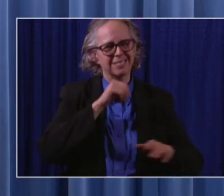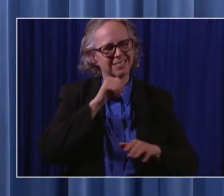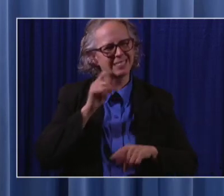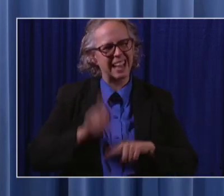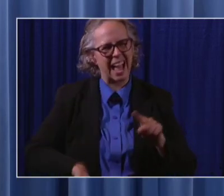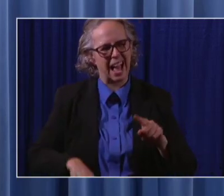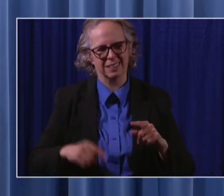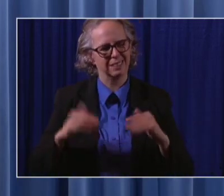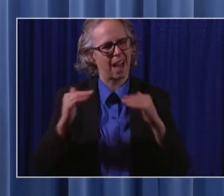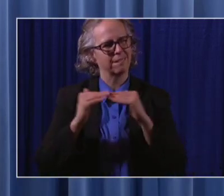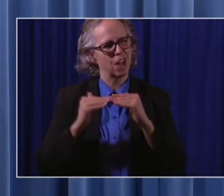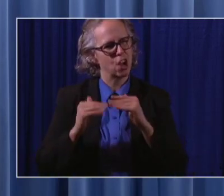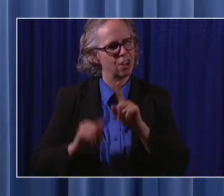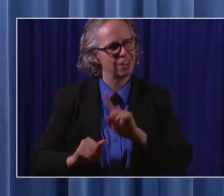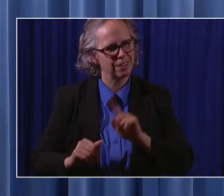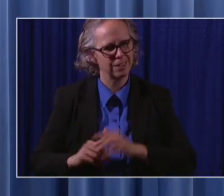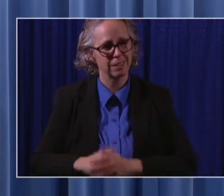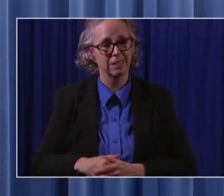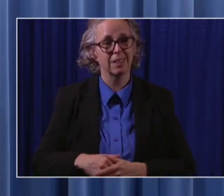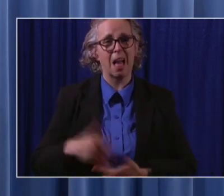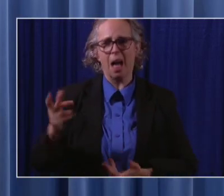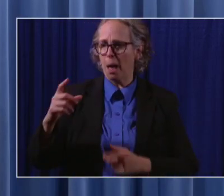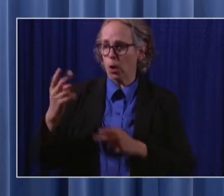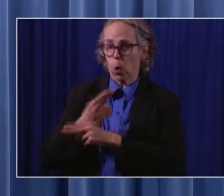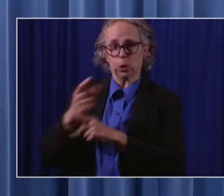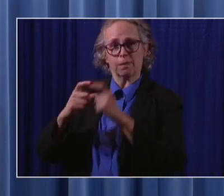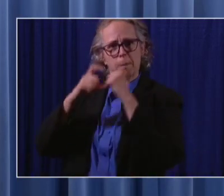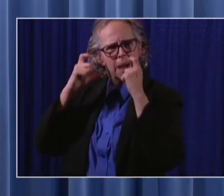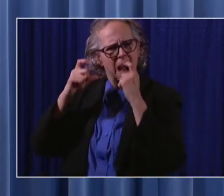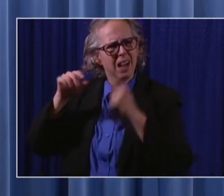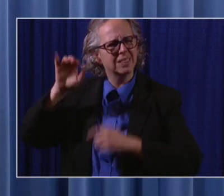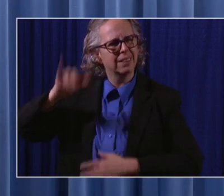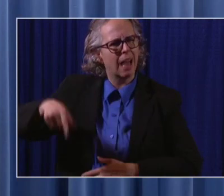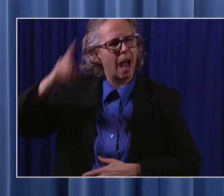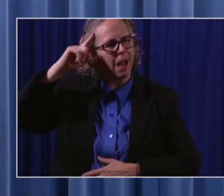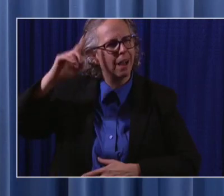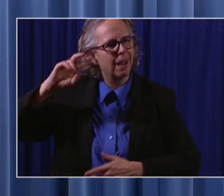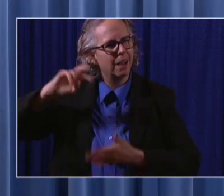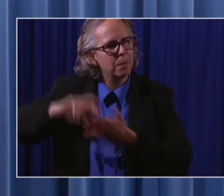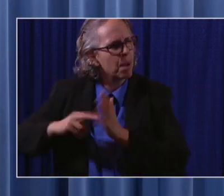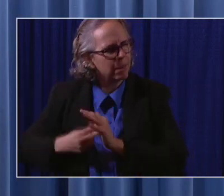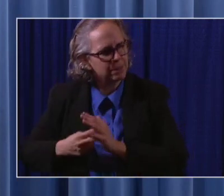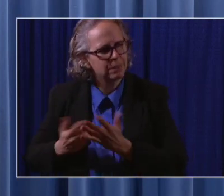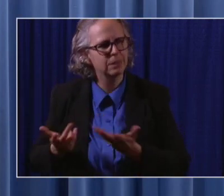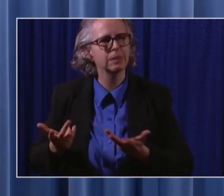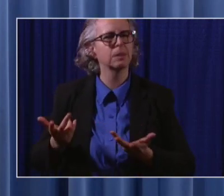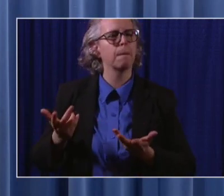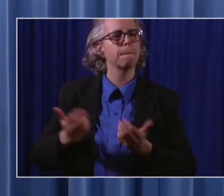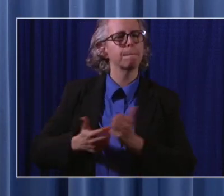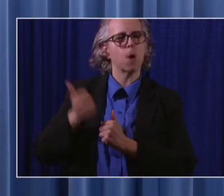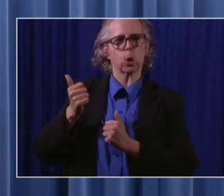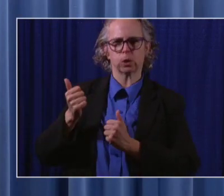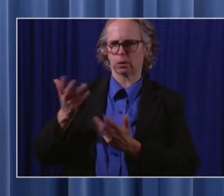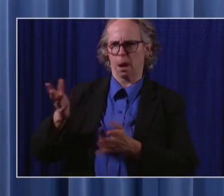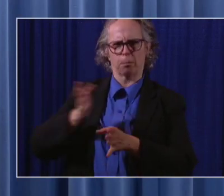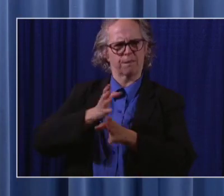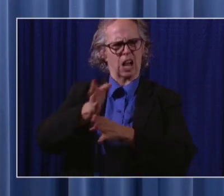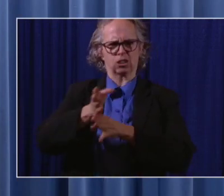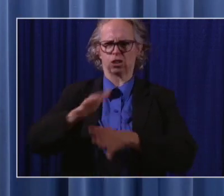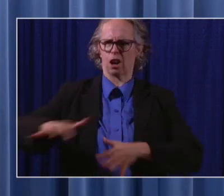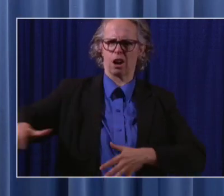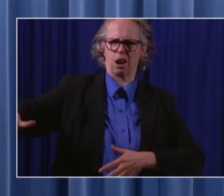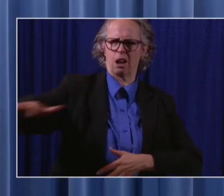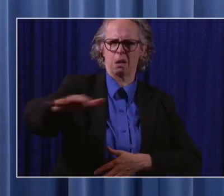virtually no minority view among professionals anymore.